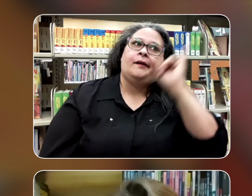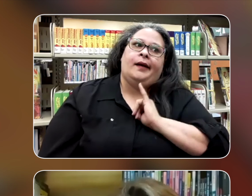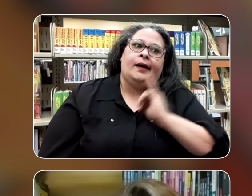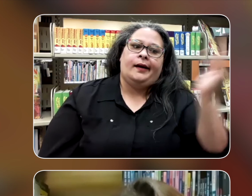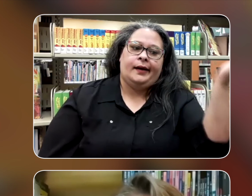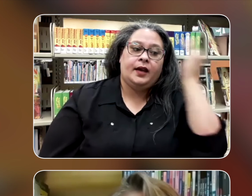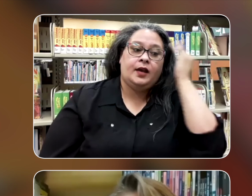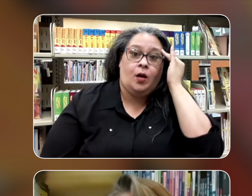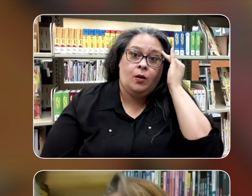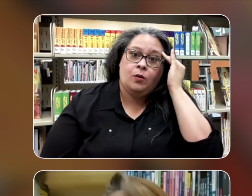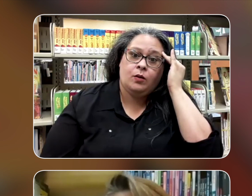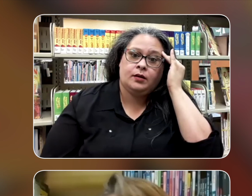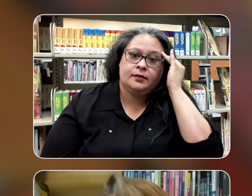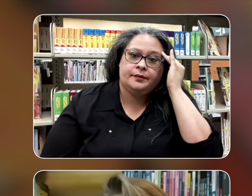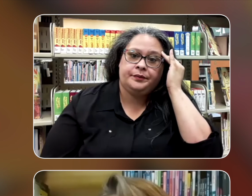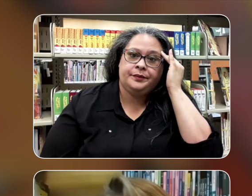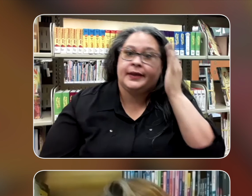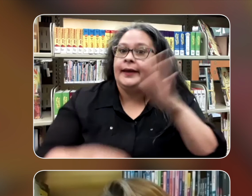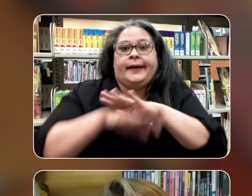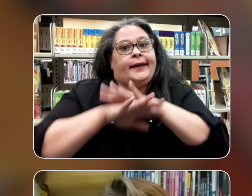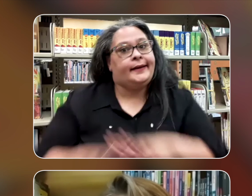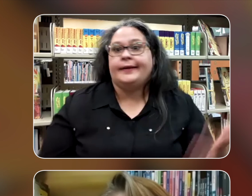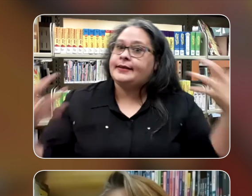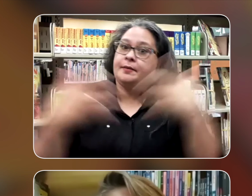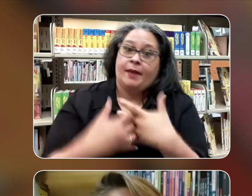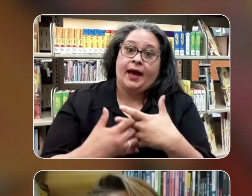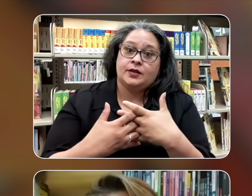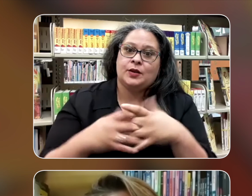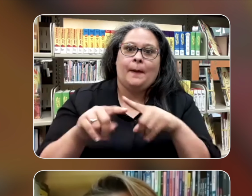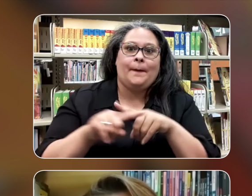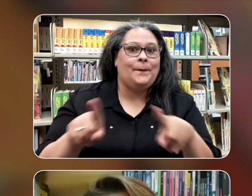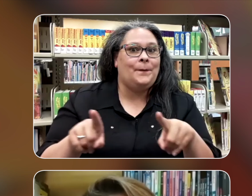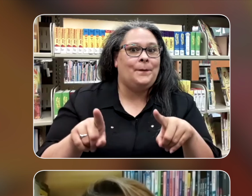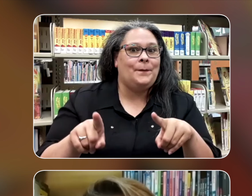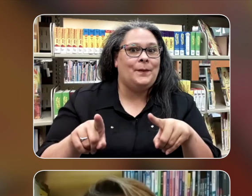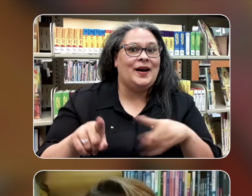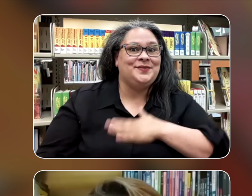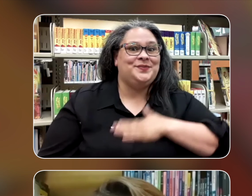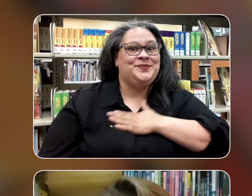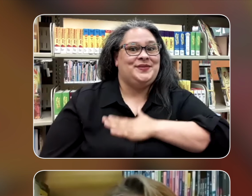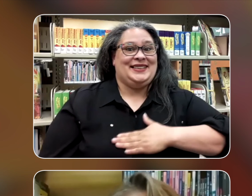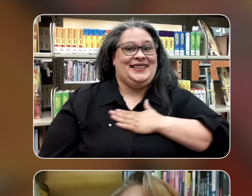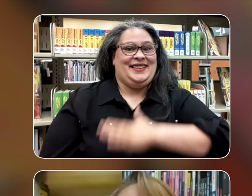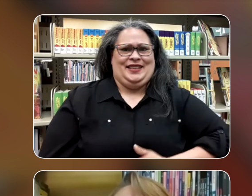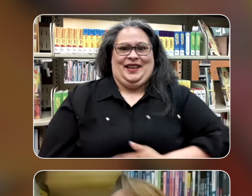I know, I say. It doesn't match. But it sure tastes good.